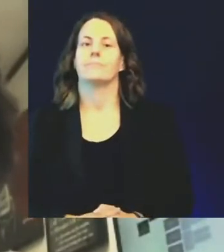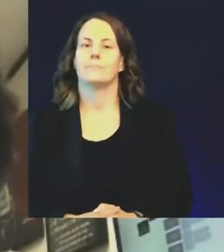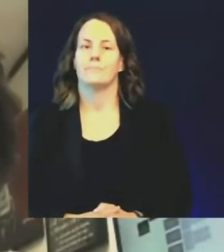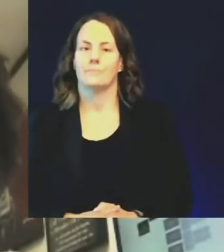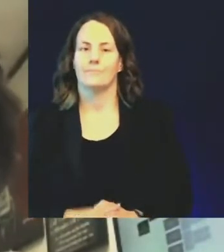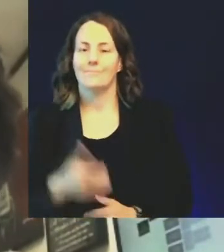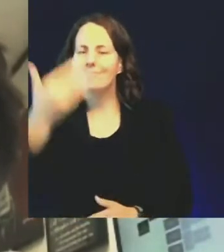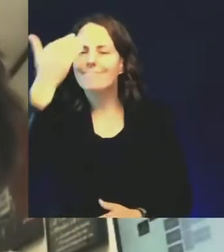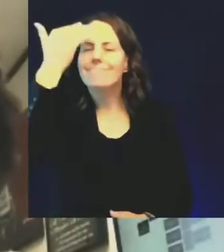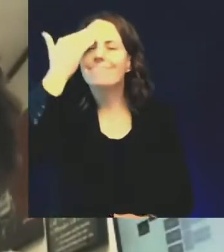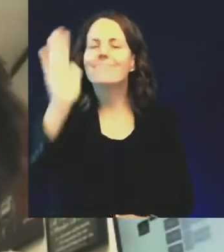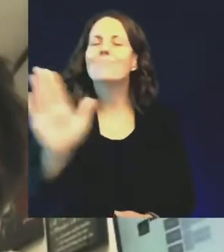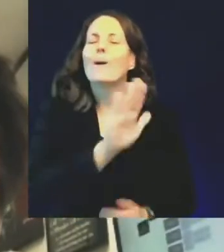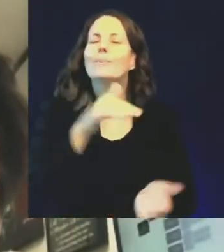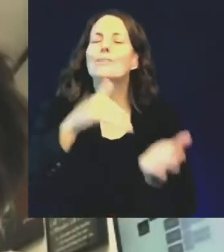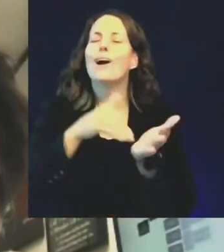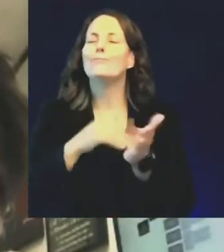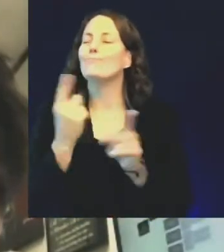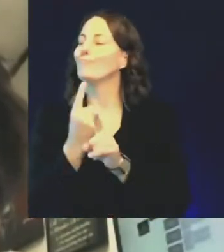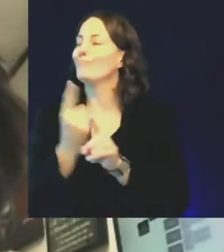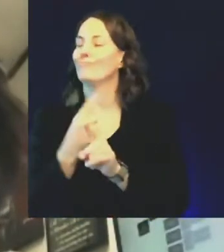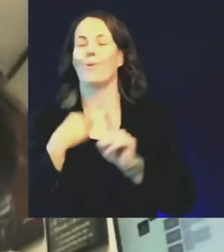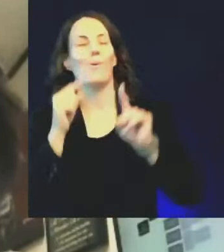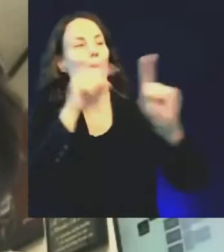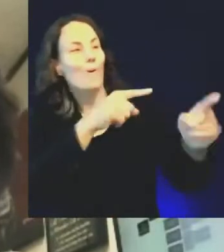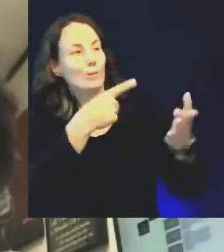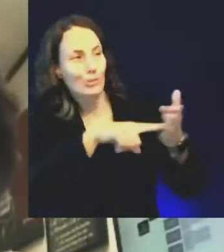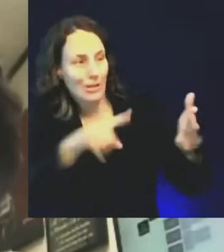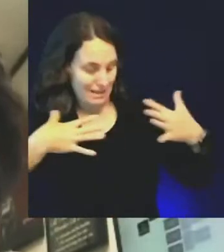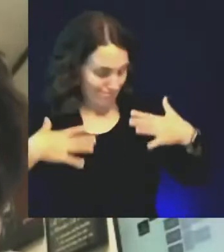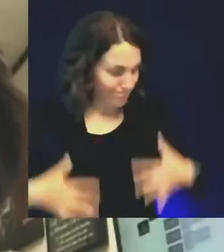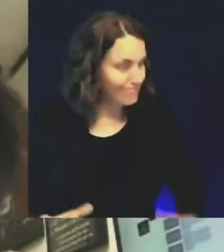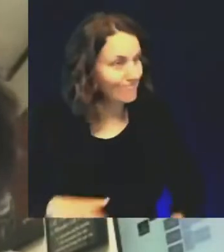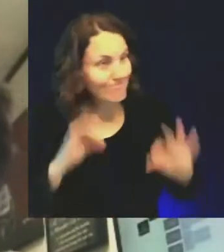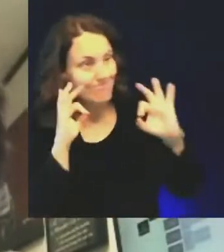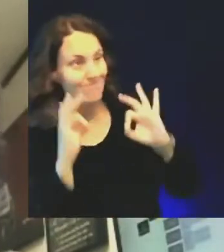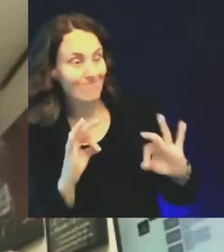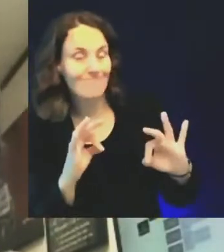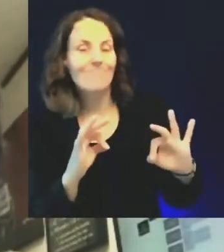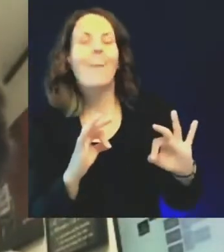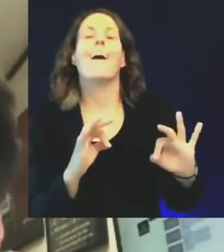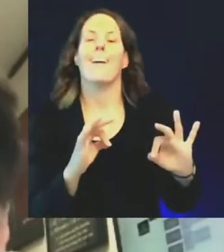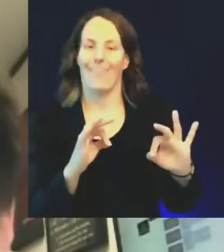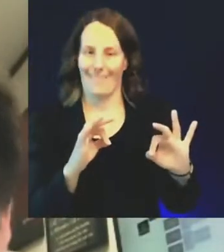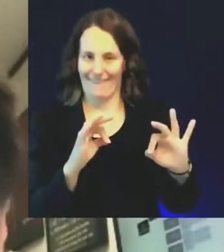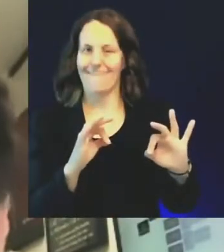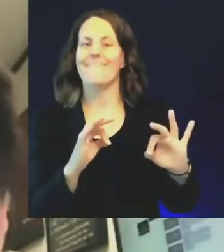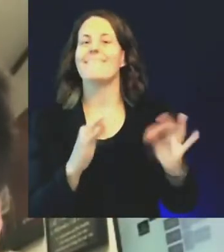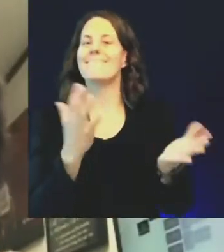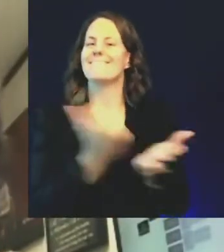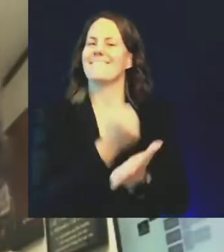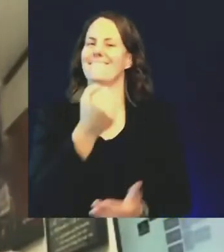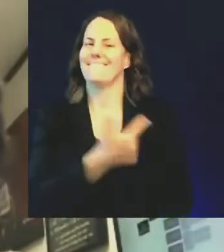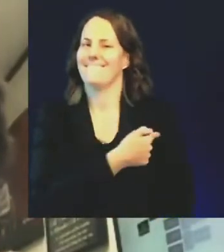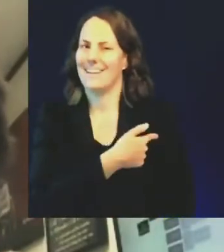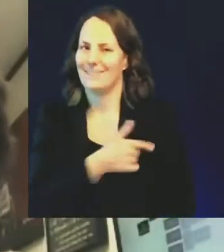trust, that we'll continue to have a upward trajectory of more vaccinations. So this